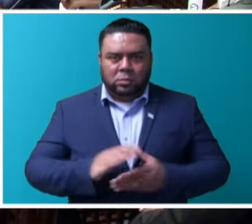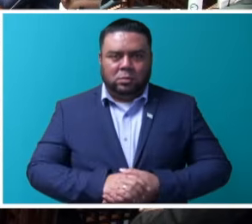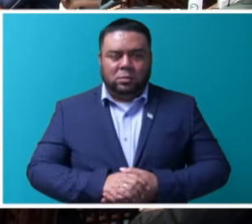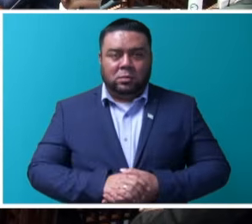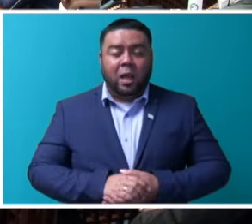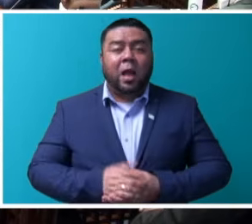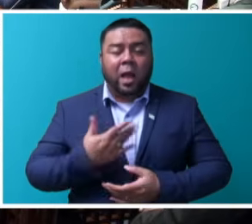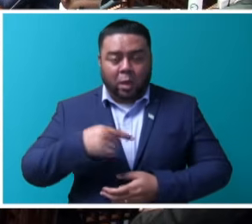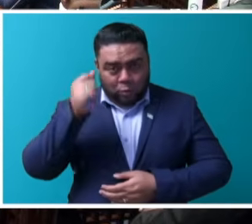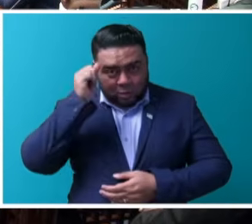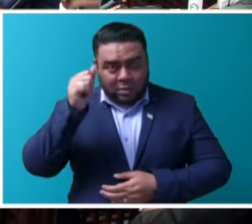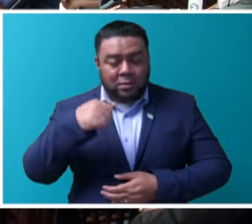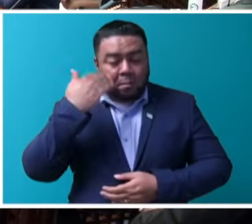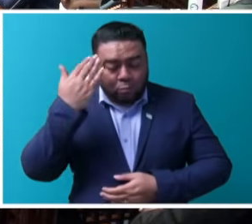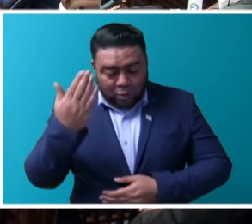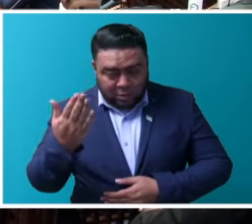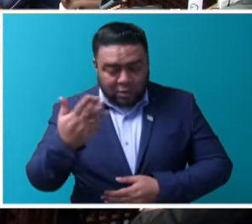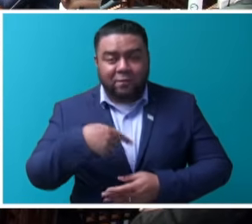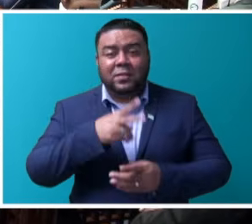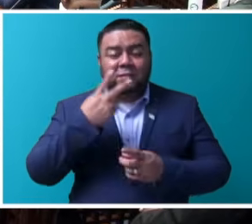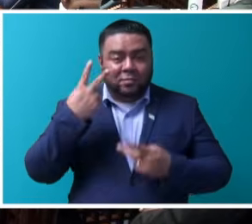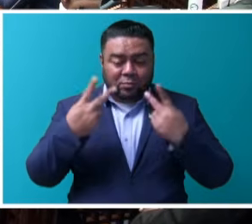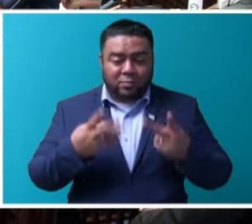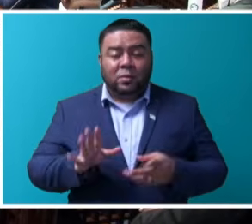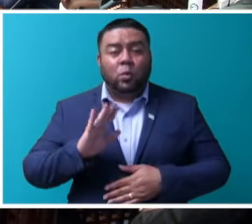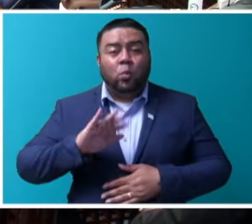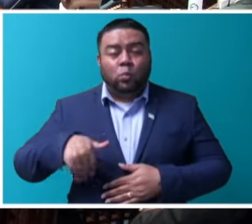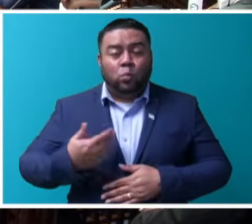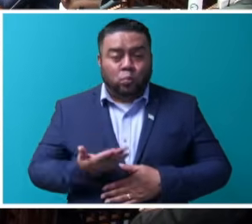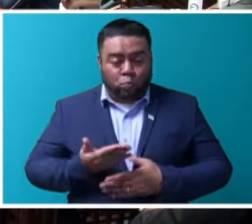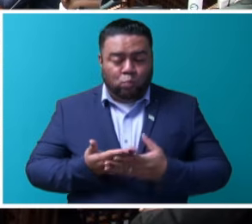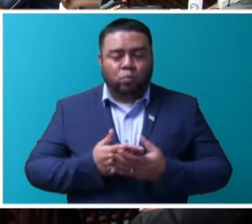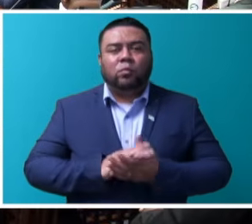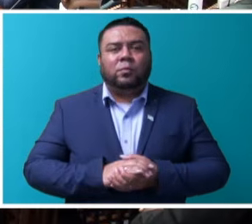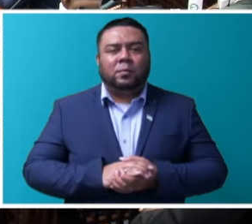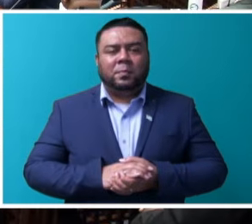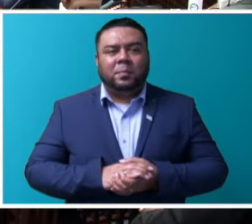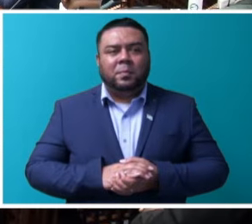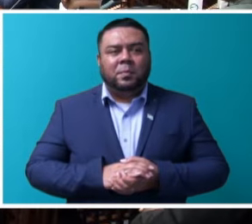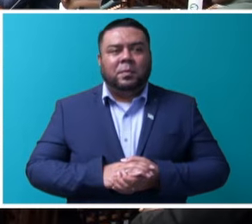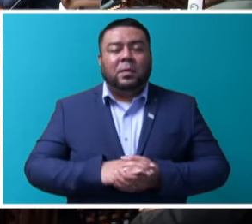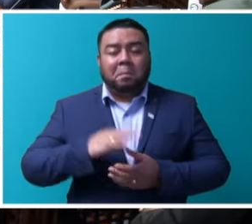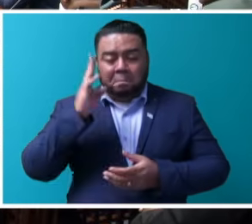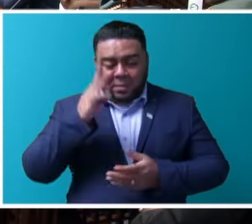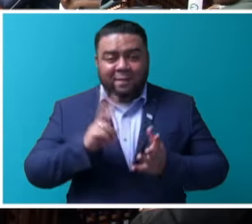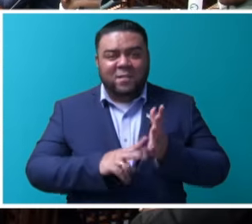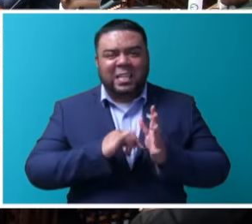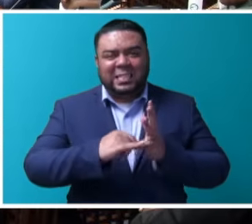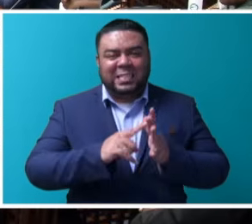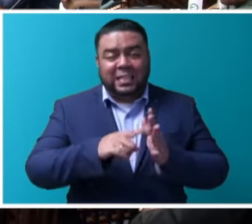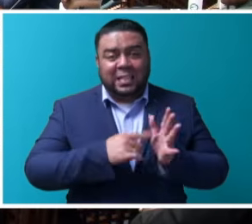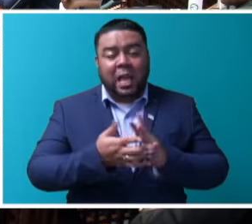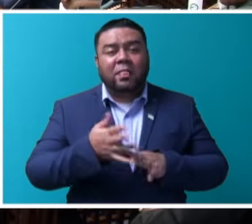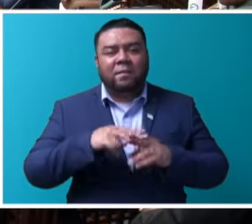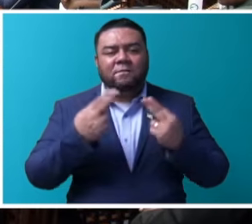I recognize the presence in the gallery of his widow, Mrs. Vasiti Rayalu, and the